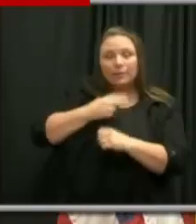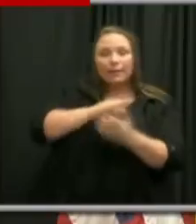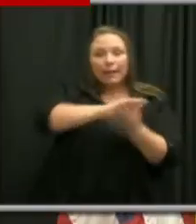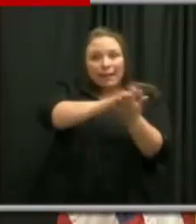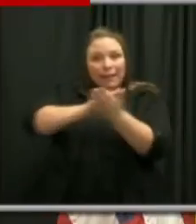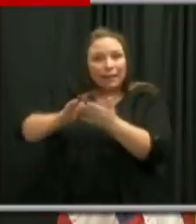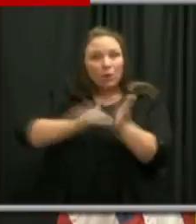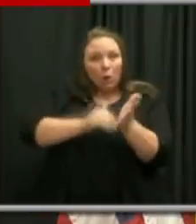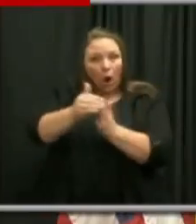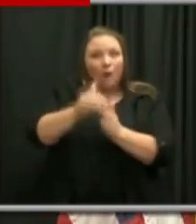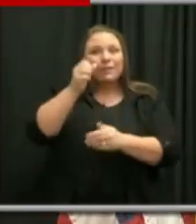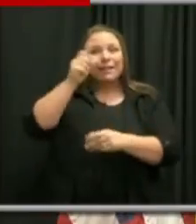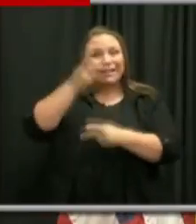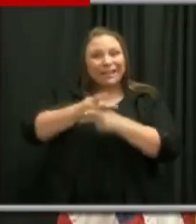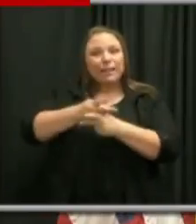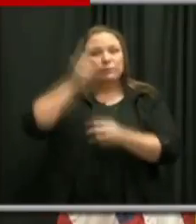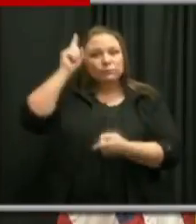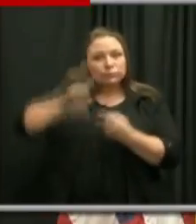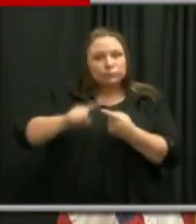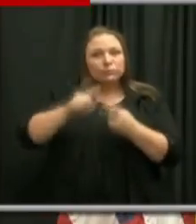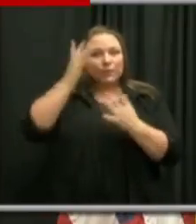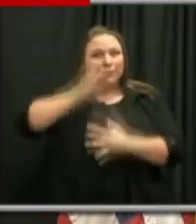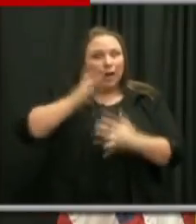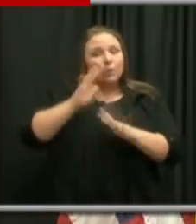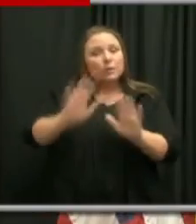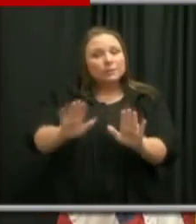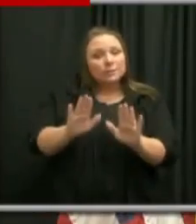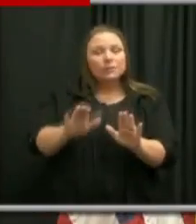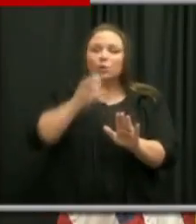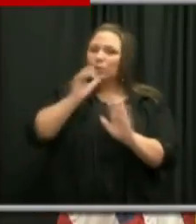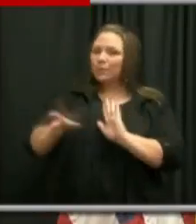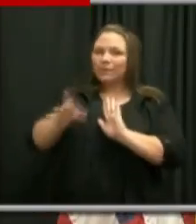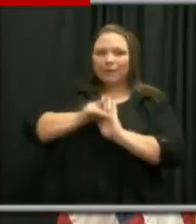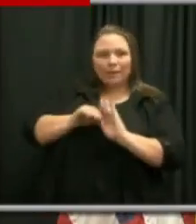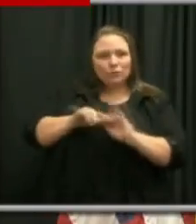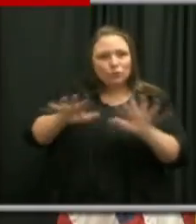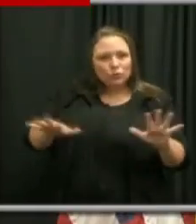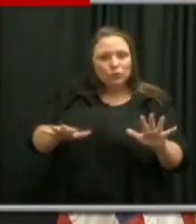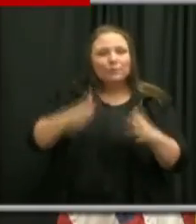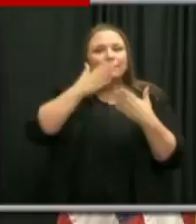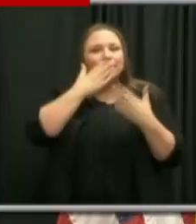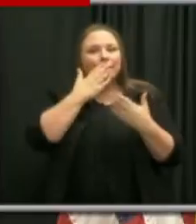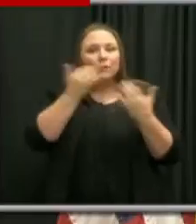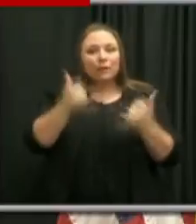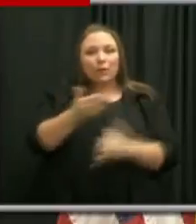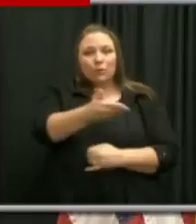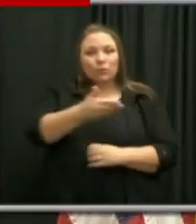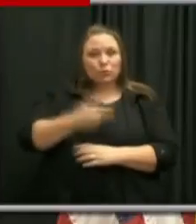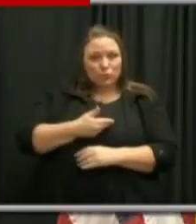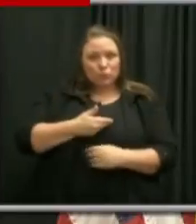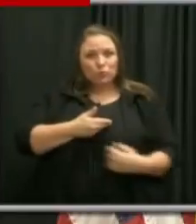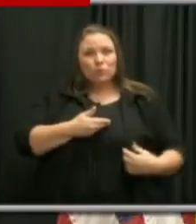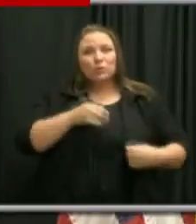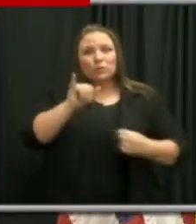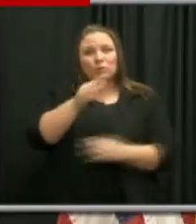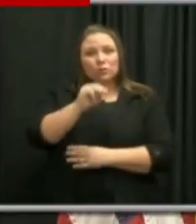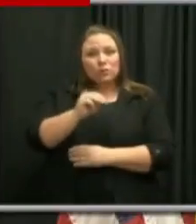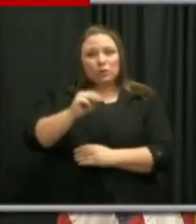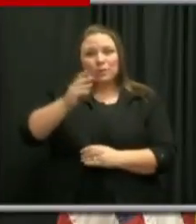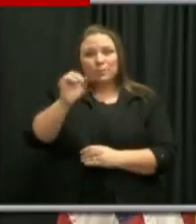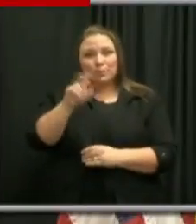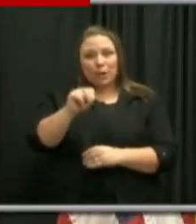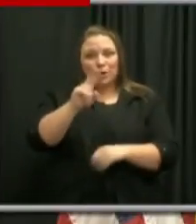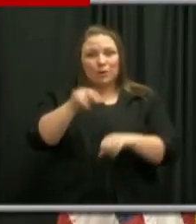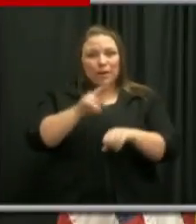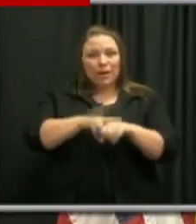in retreat. So Nashville, we got this. Please don't be a vector. Thank you. Now I'd like to introduce Mr. Jim Brown from